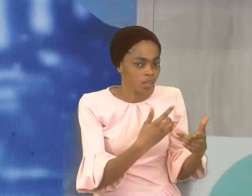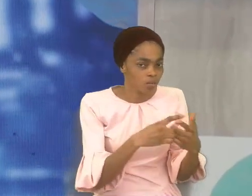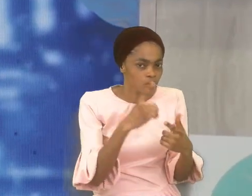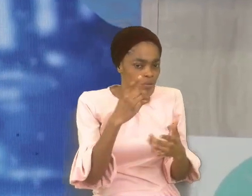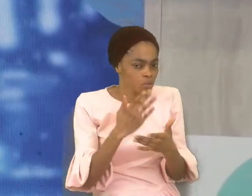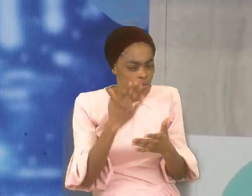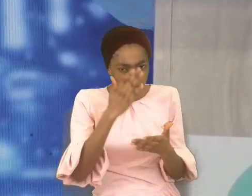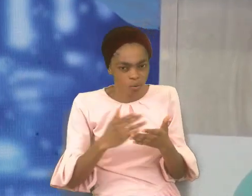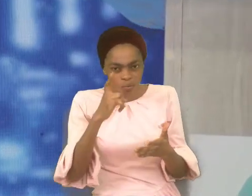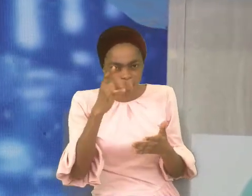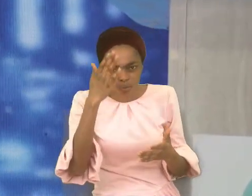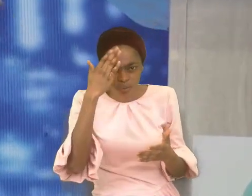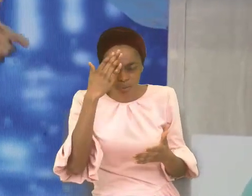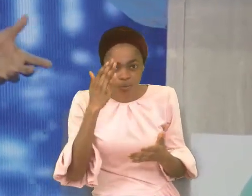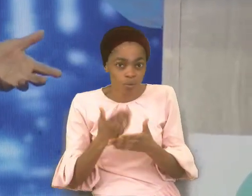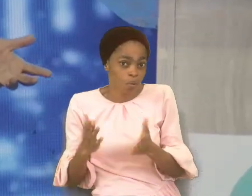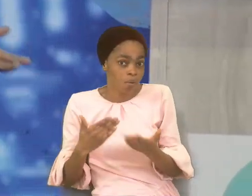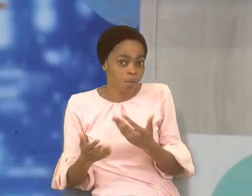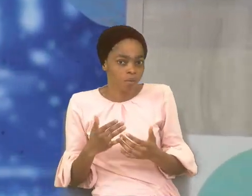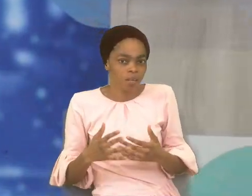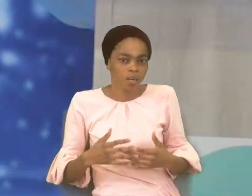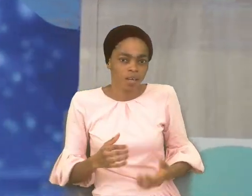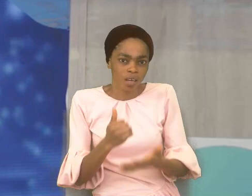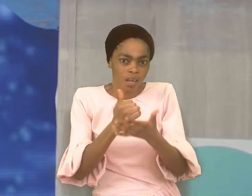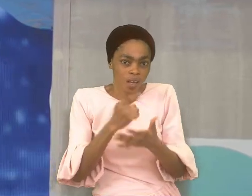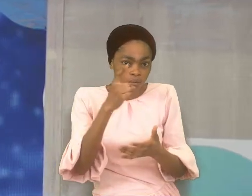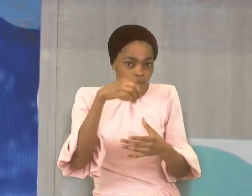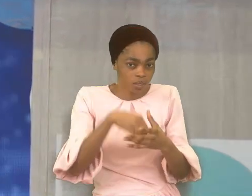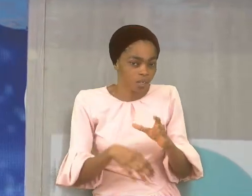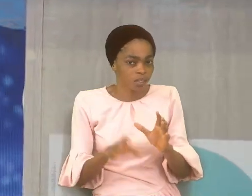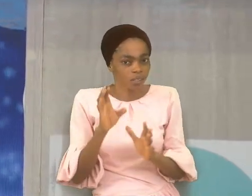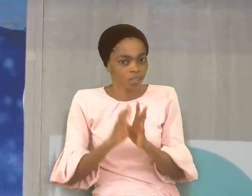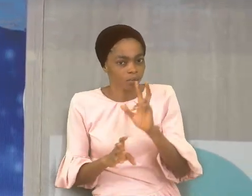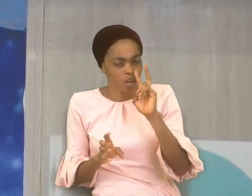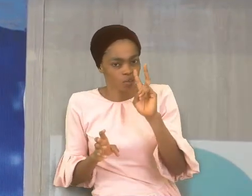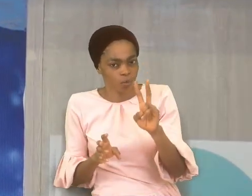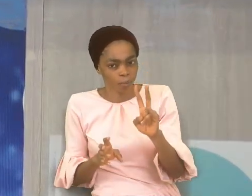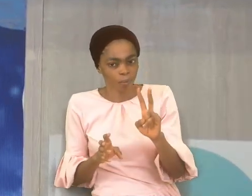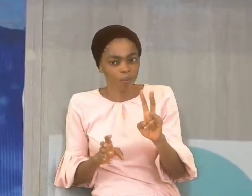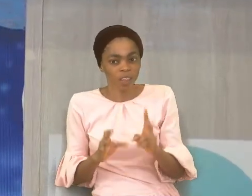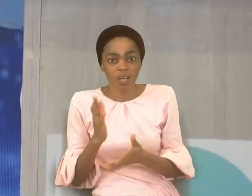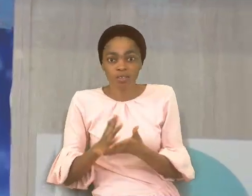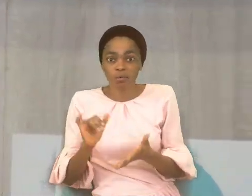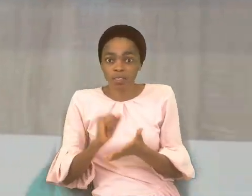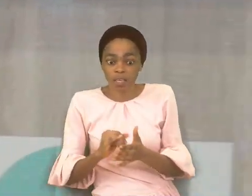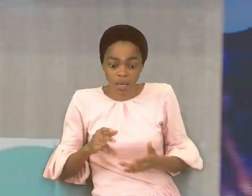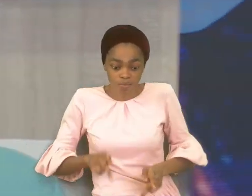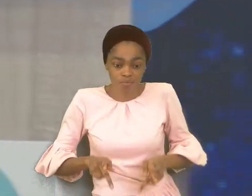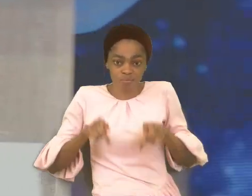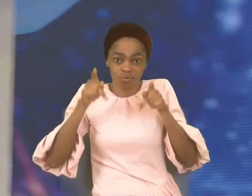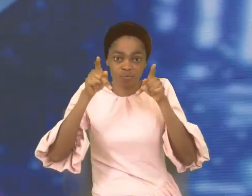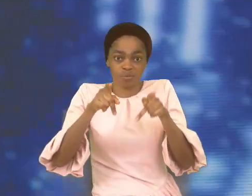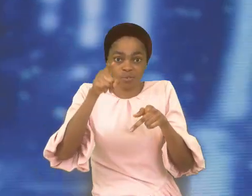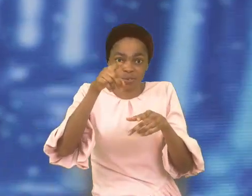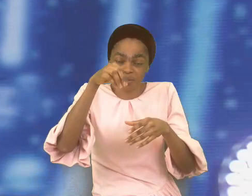2 of Daniel. Somebody who promoted you in chapter 2 of Daniel. Have you been threatened